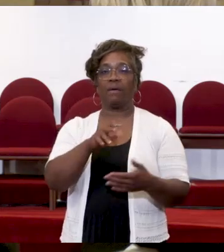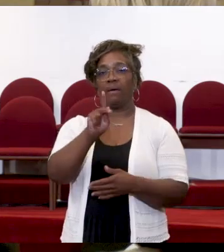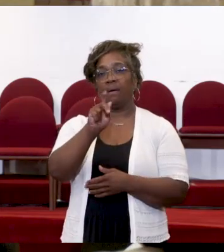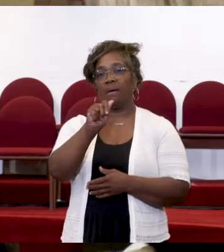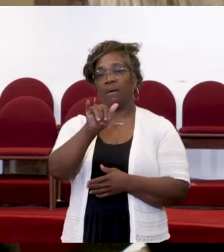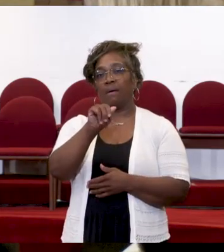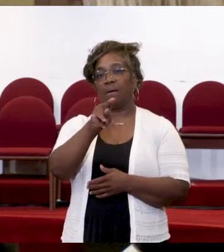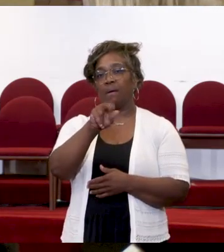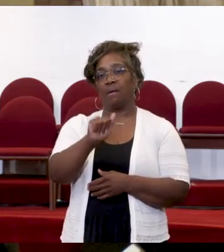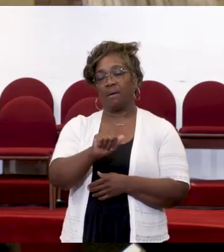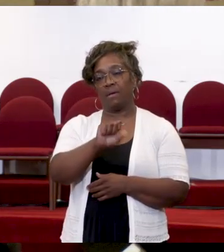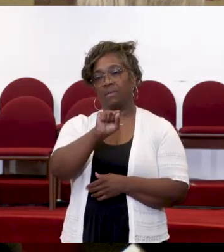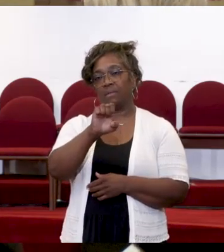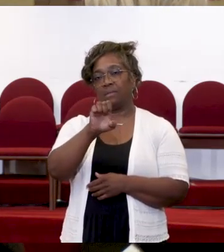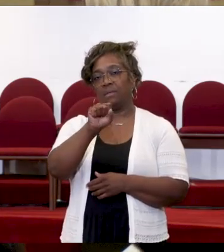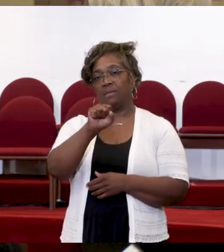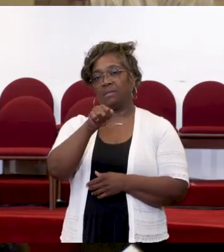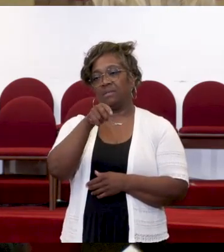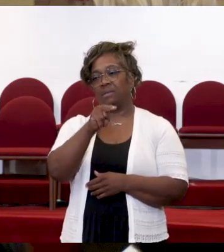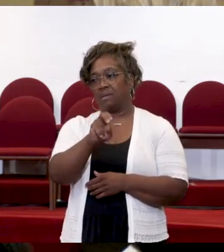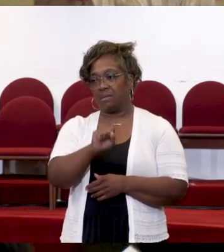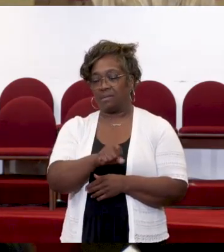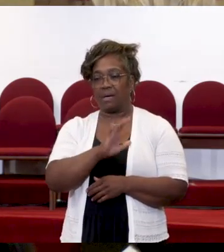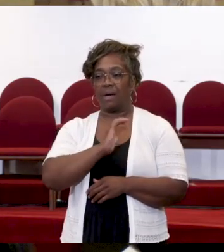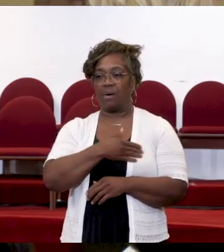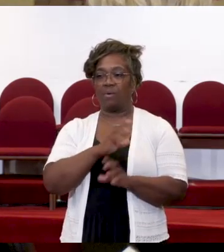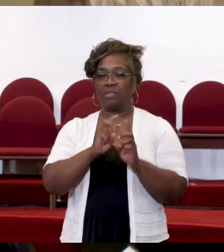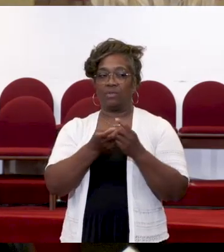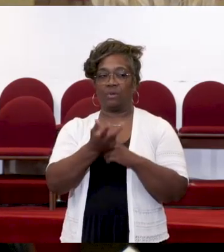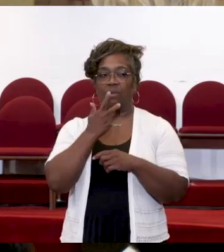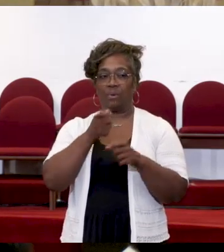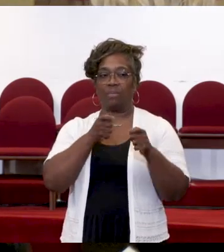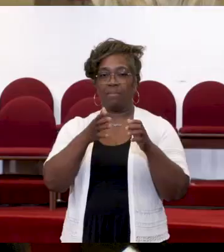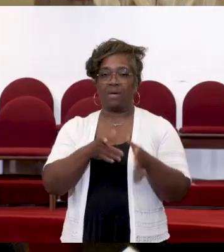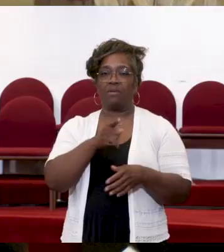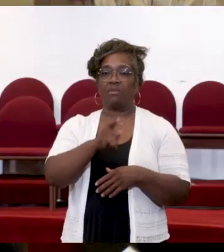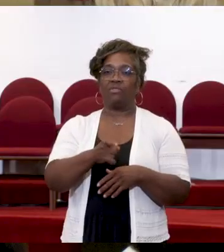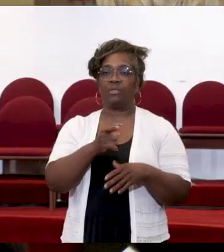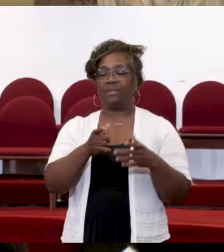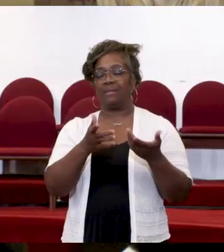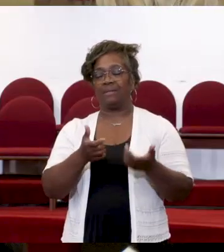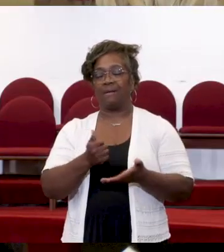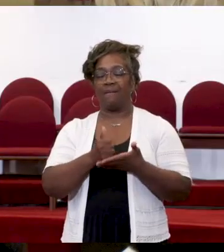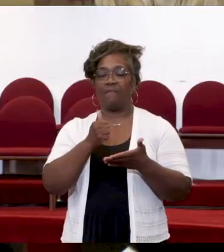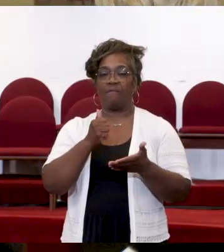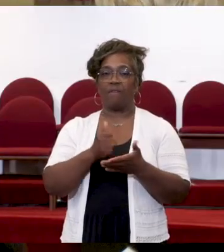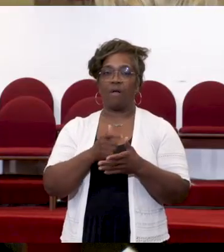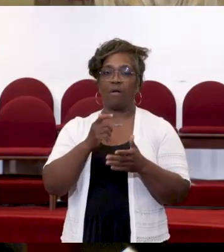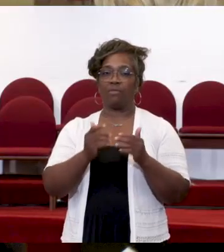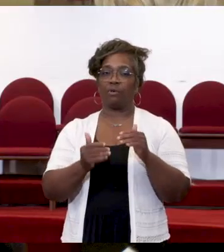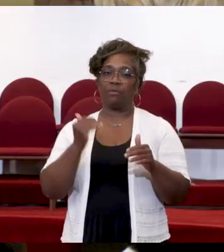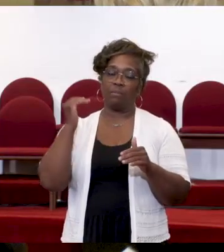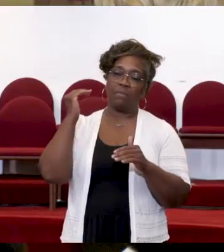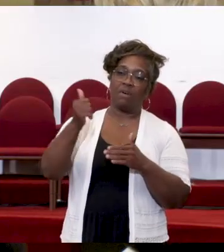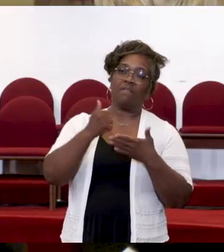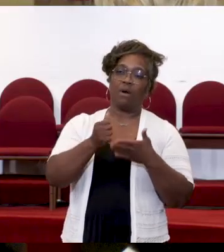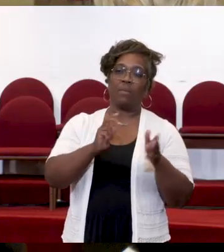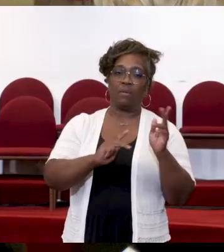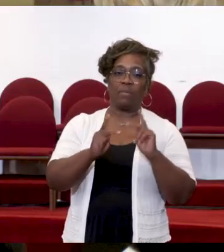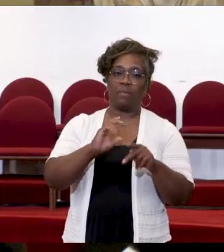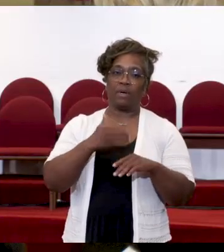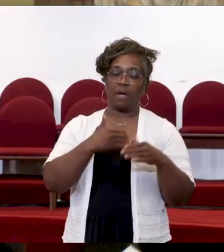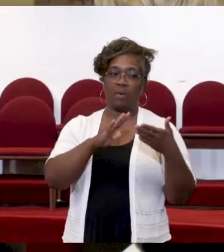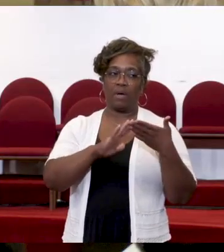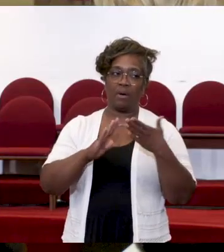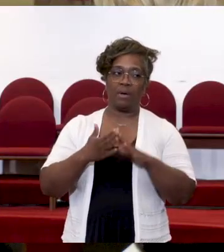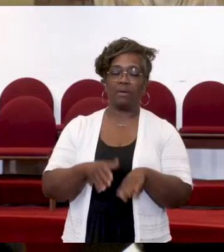District 3 manager. She has been very helpful. She goes above and beyond and assists the people in the Kern Heights neighborhood. Question, is it legal to